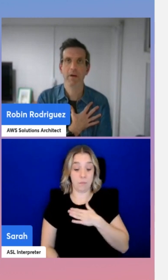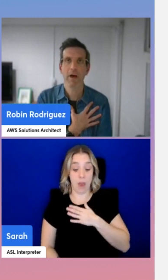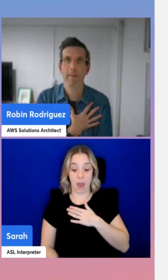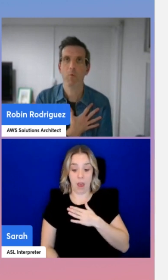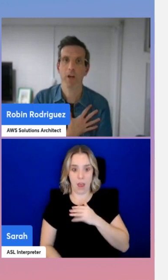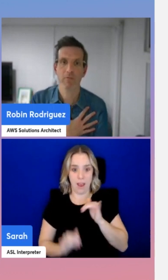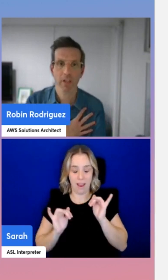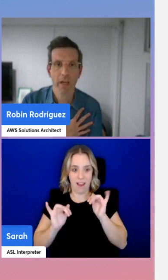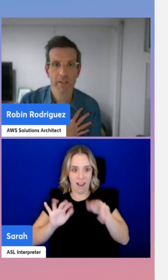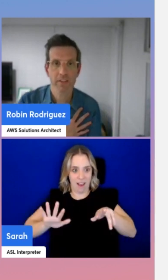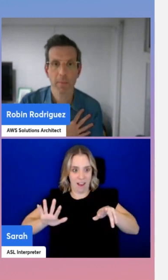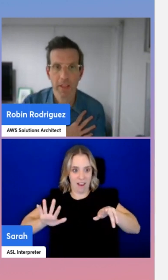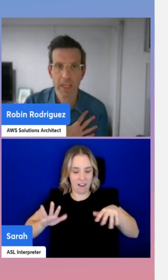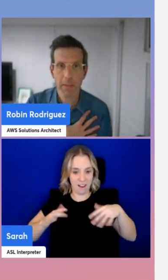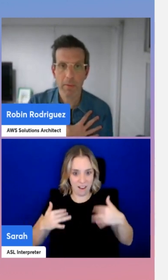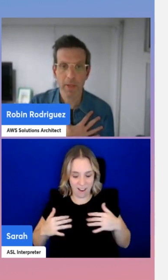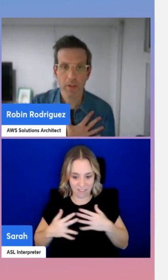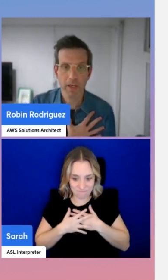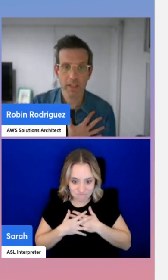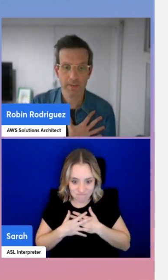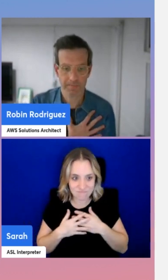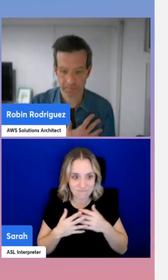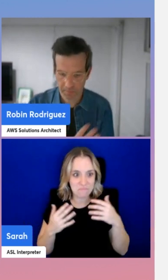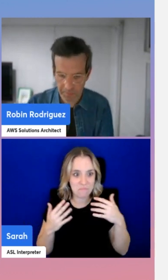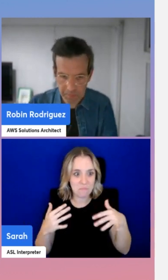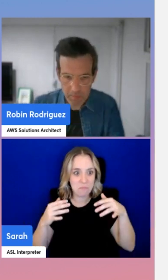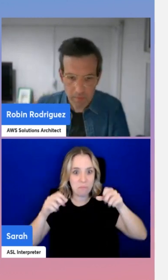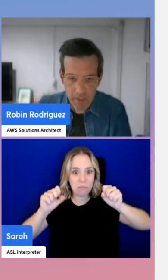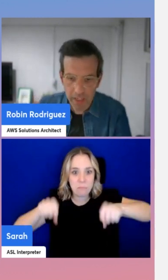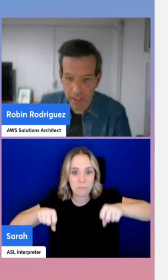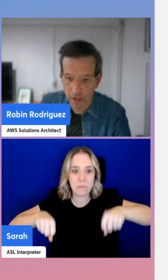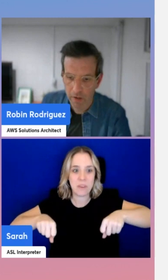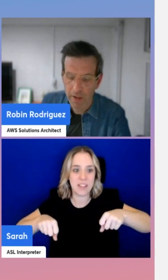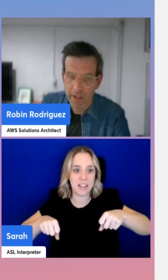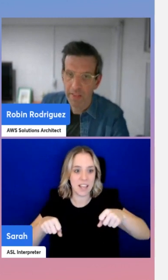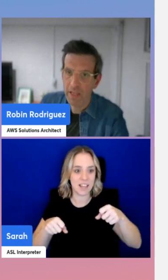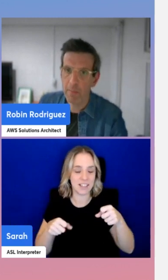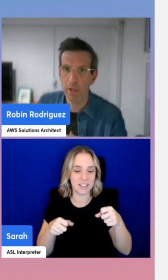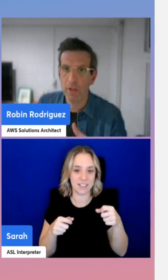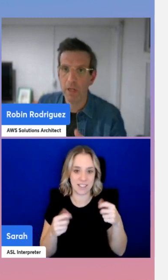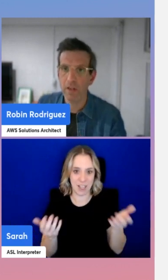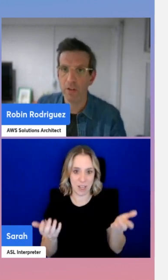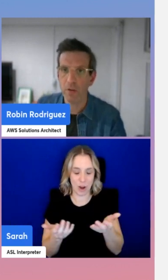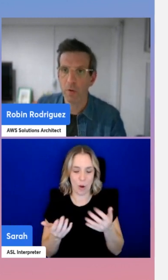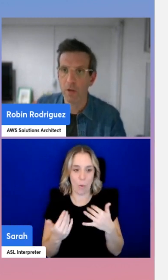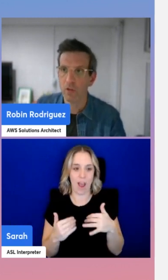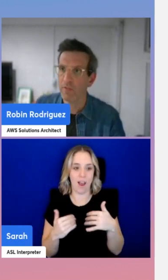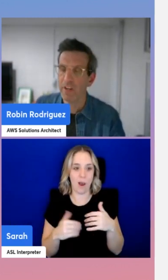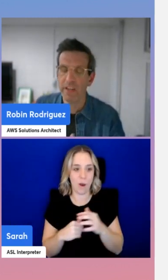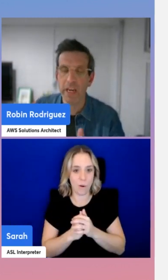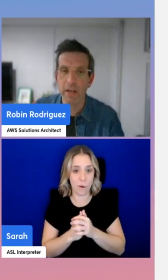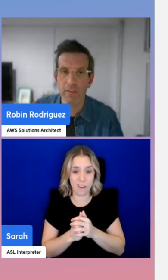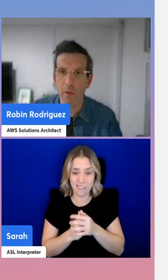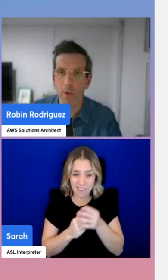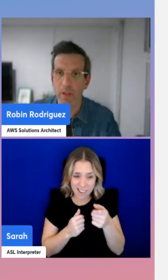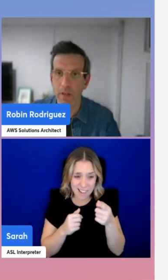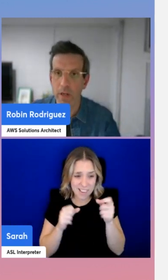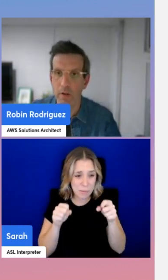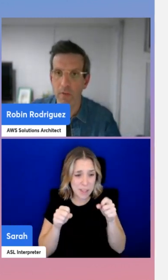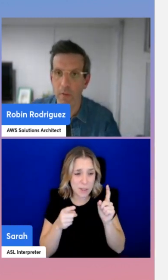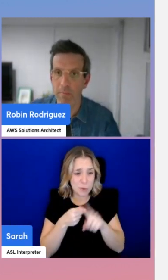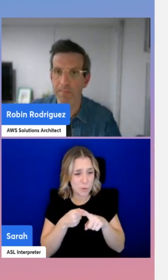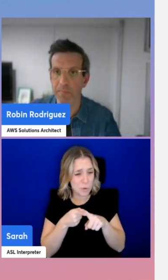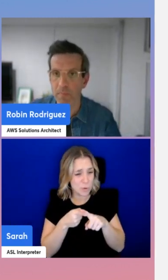up when I realized some of the capabilities here, the ability to natively